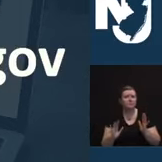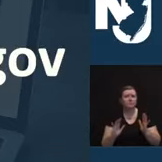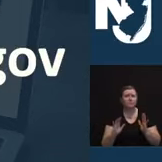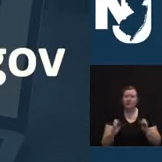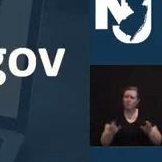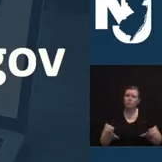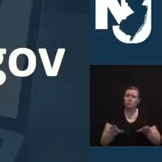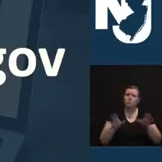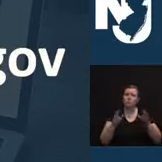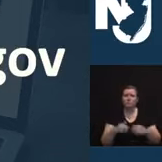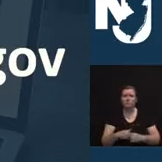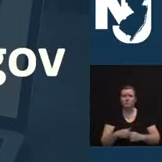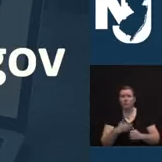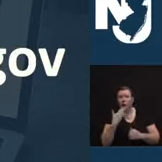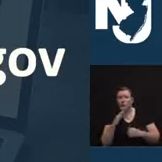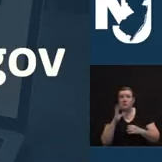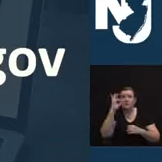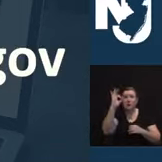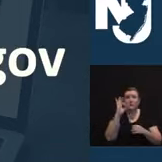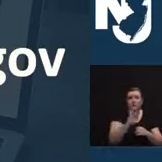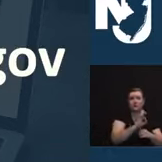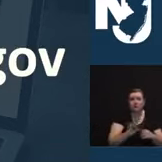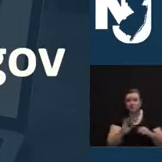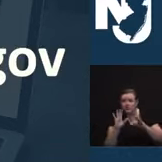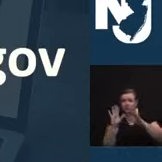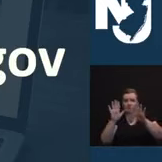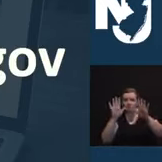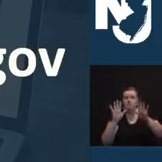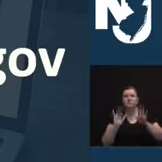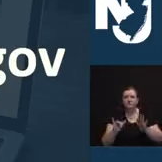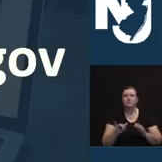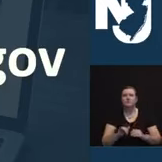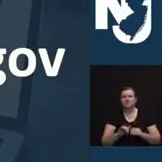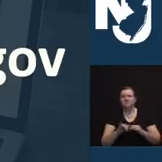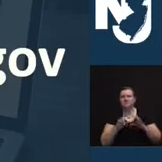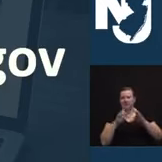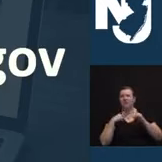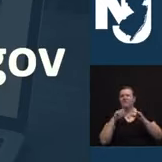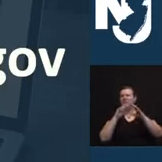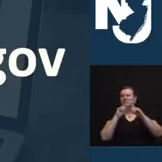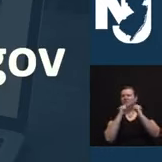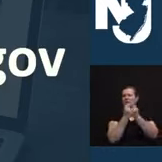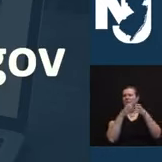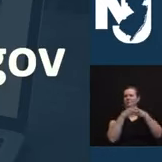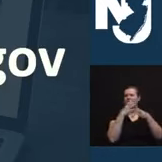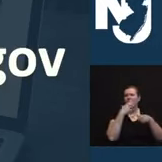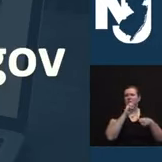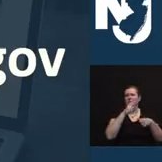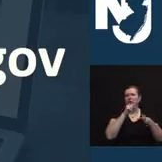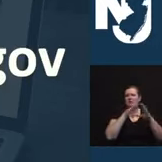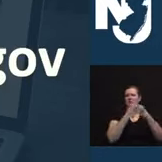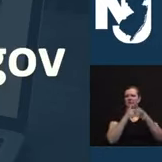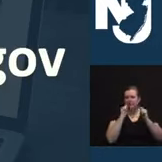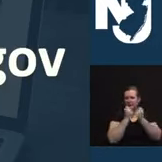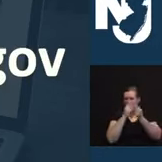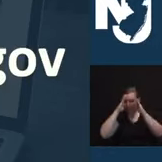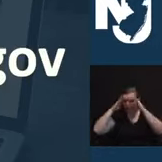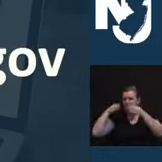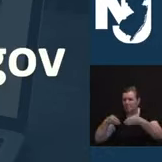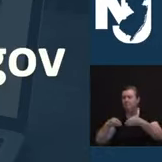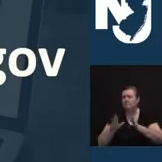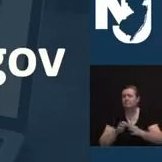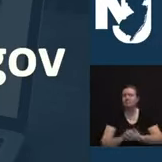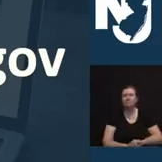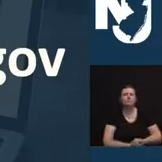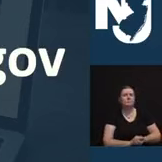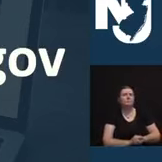hotspot teams and other resources. By working alongside and through local health and public safety officials, we believe we can have